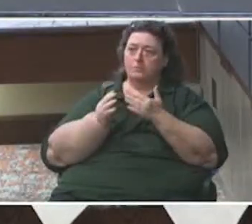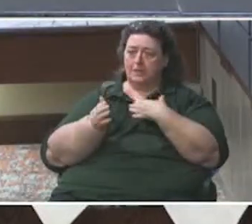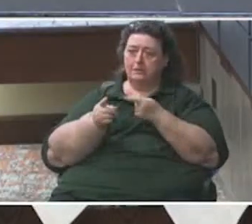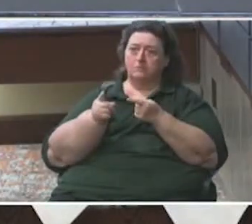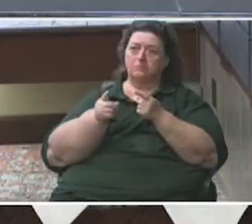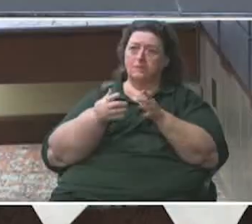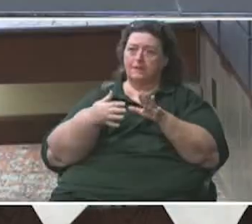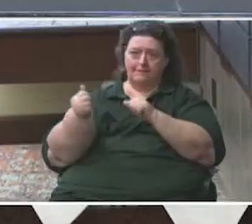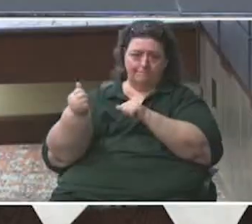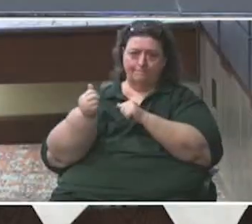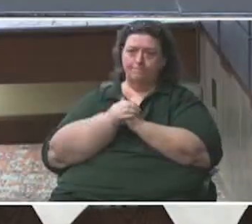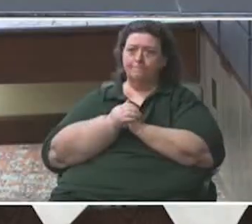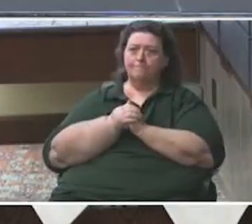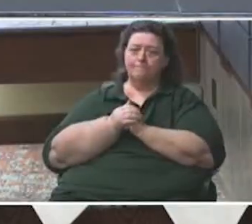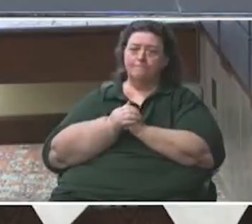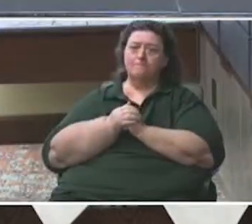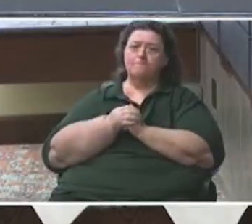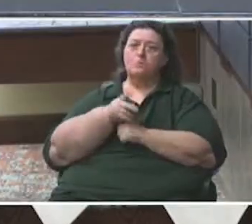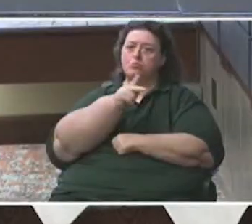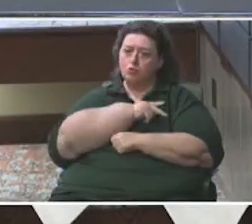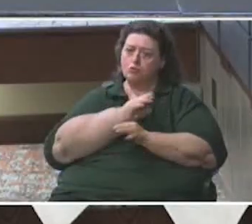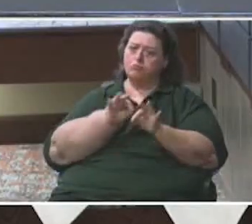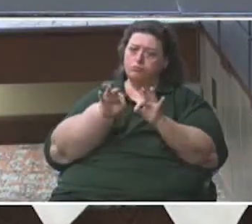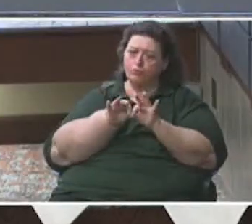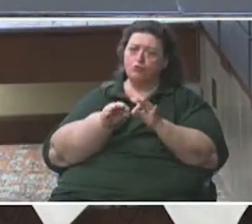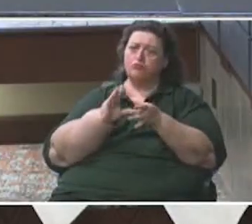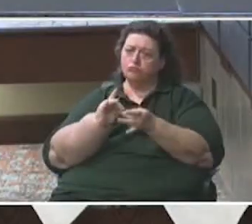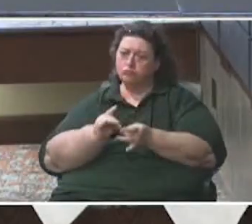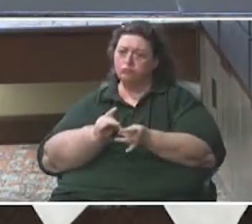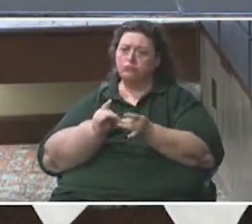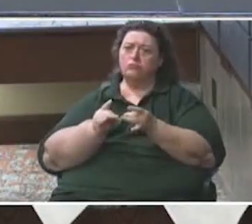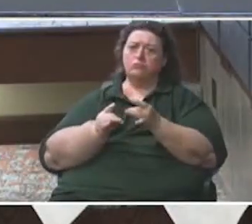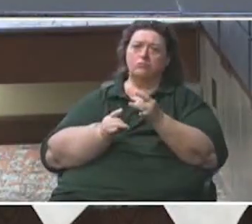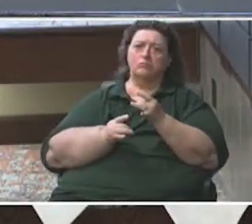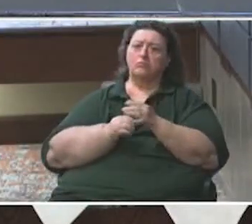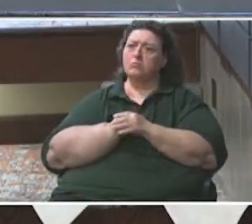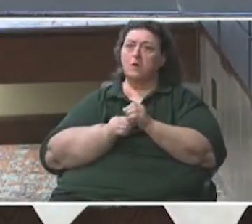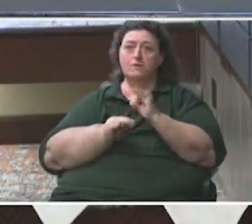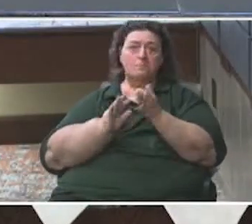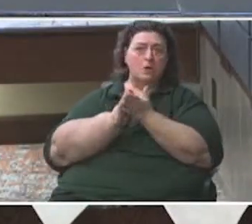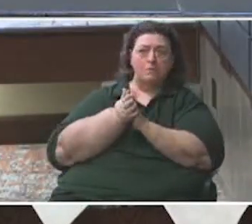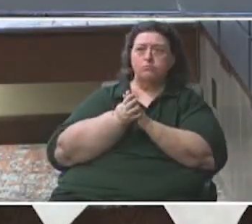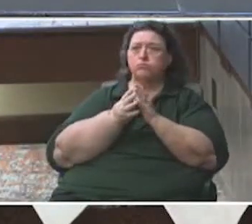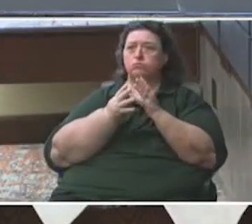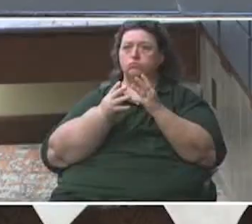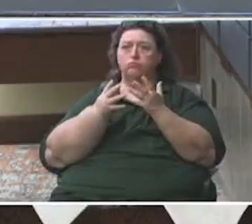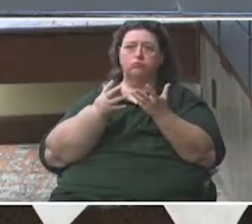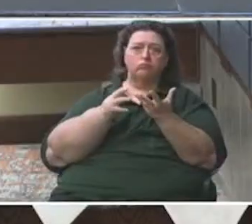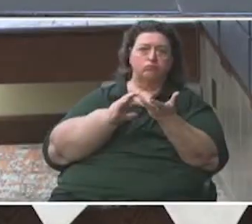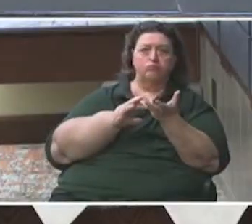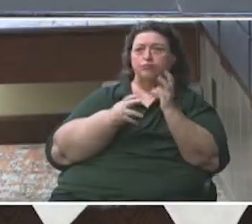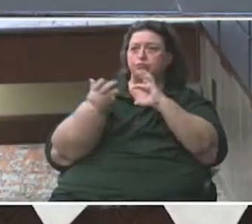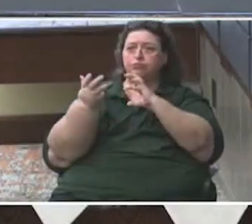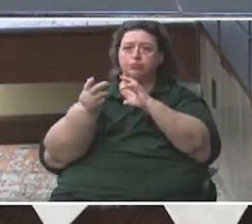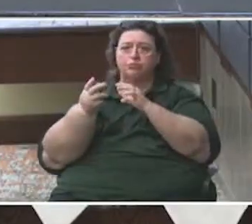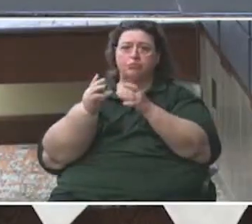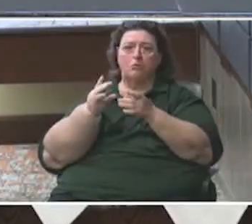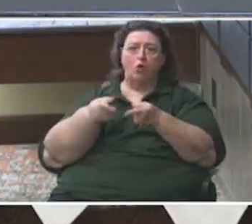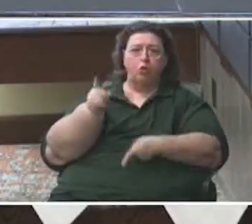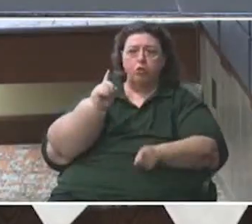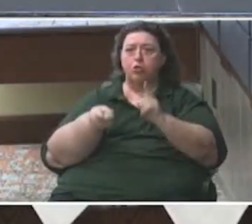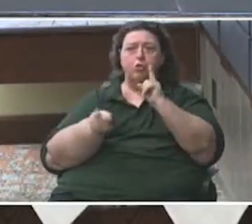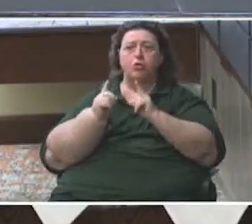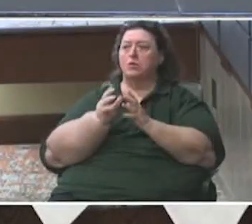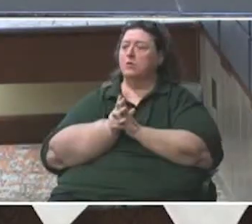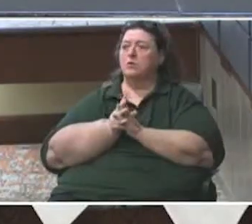council meeting, makes personal, impertinent, or slanderous remarks, becomes boisterous, or makes unauthorized remarks from the audience, claps hands,